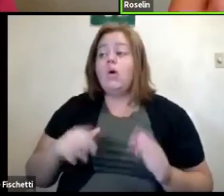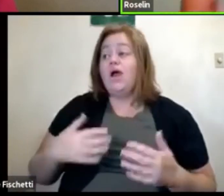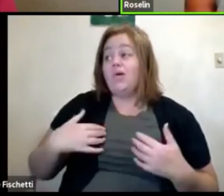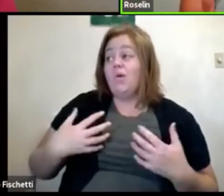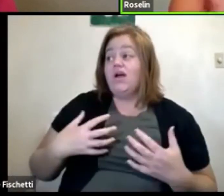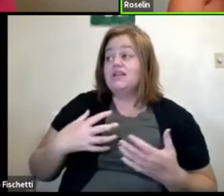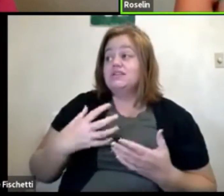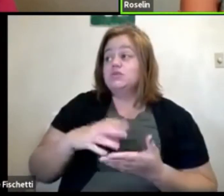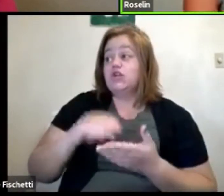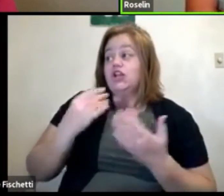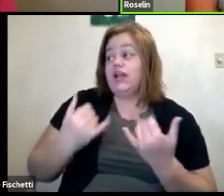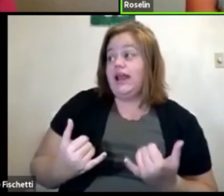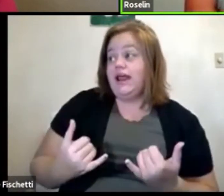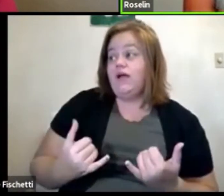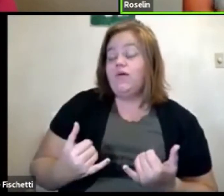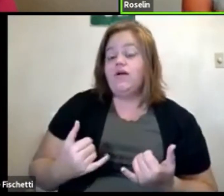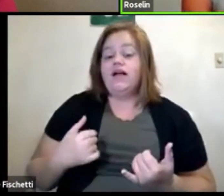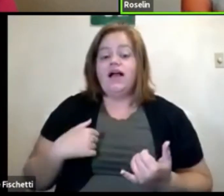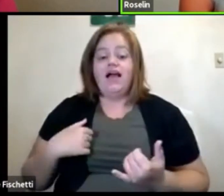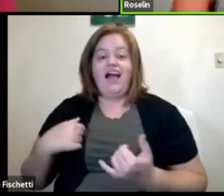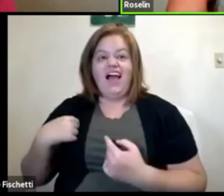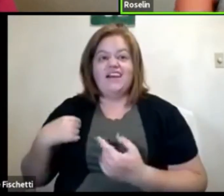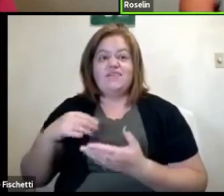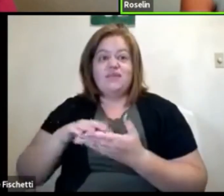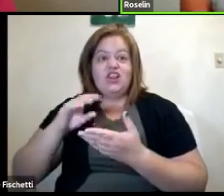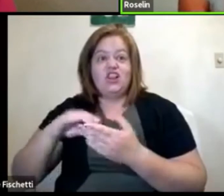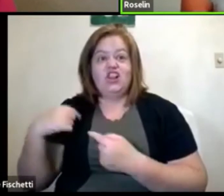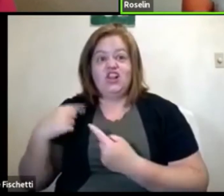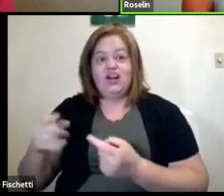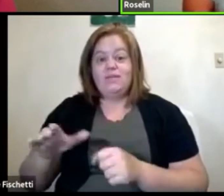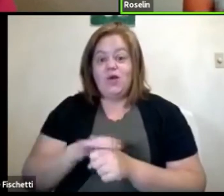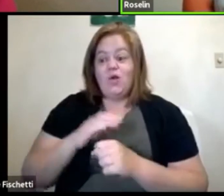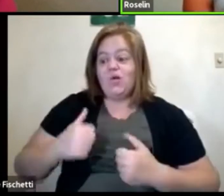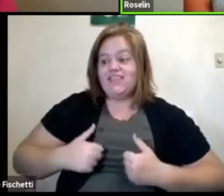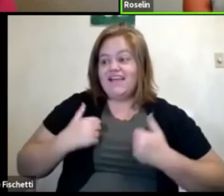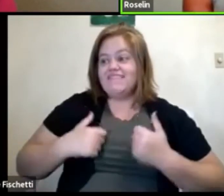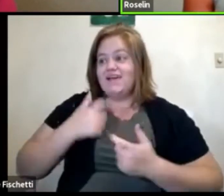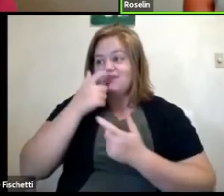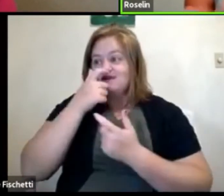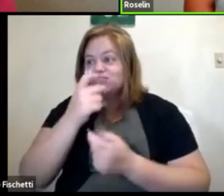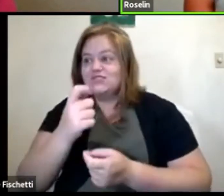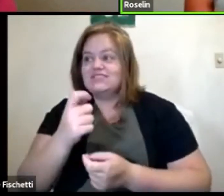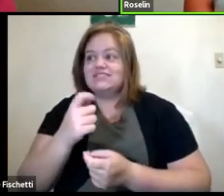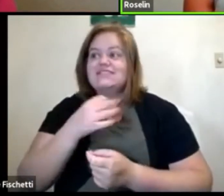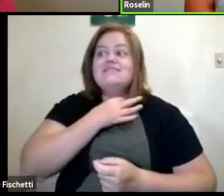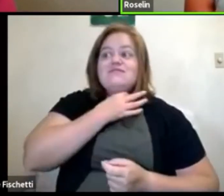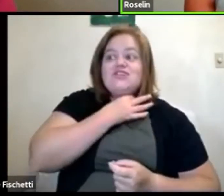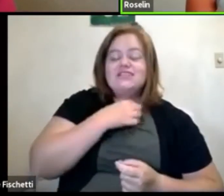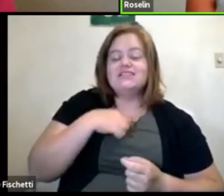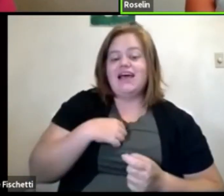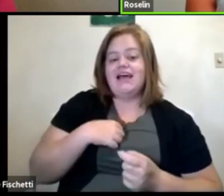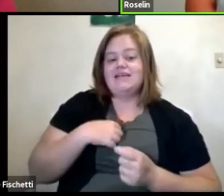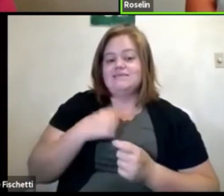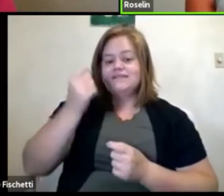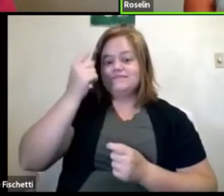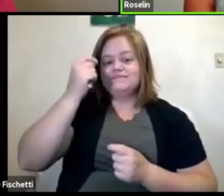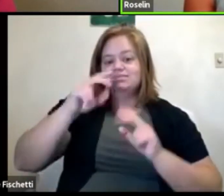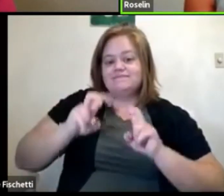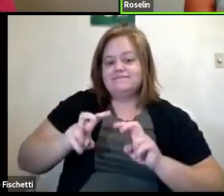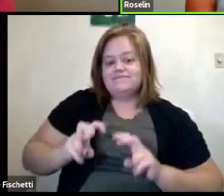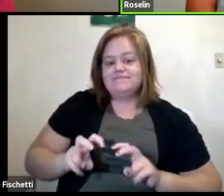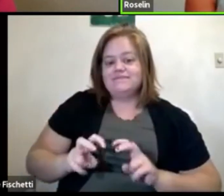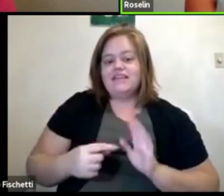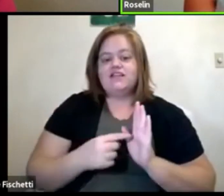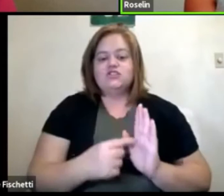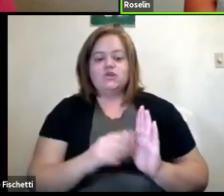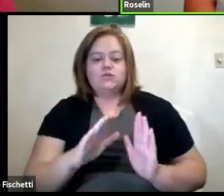I want to, and this is all the ideas that I have, and this is all I've done to explore and understand it, showing that you have that